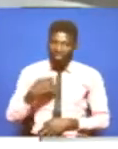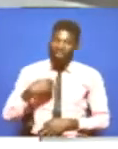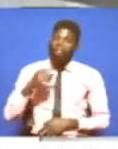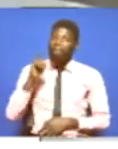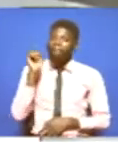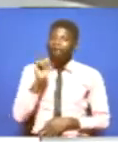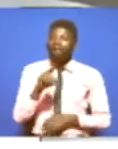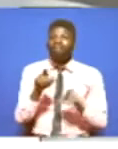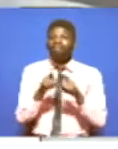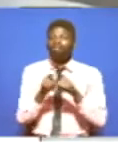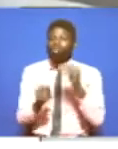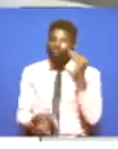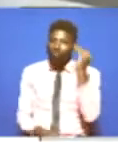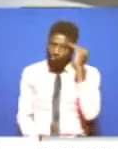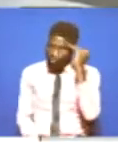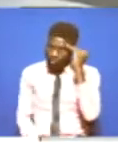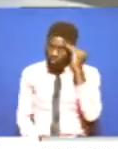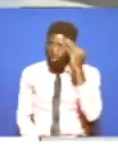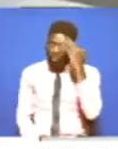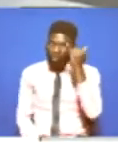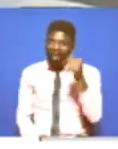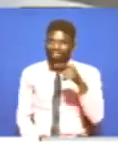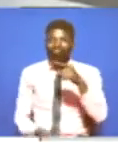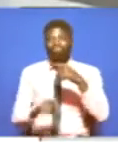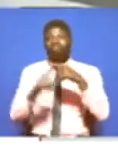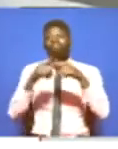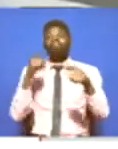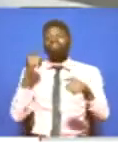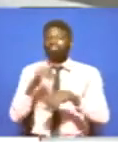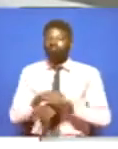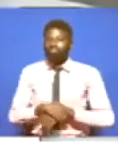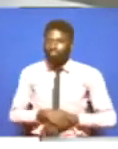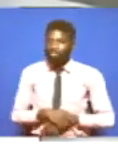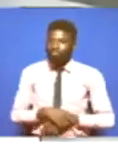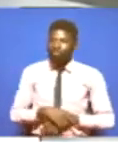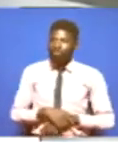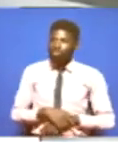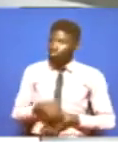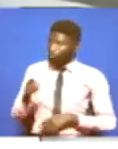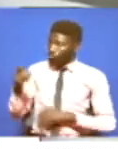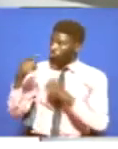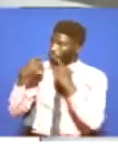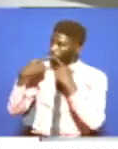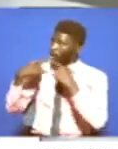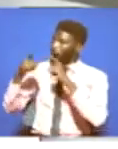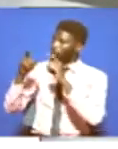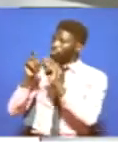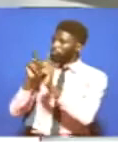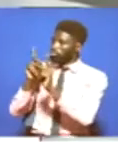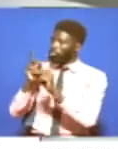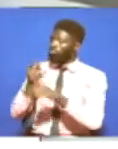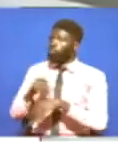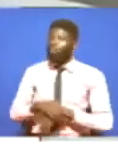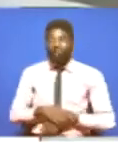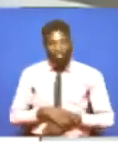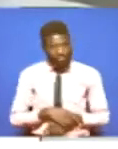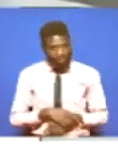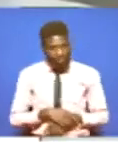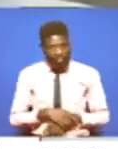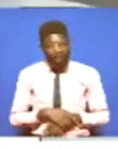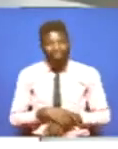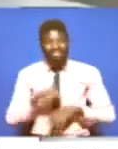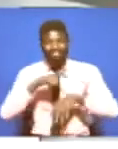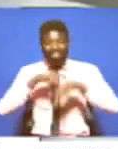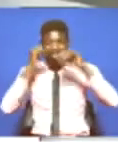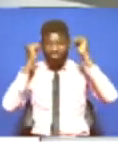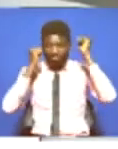know why he was killed. So you spoke out. So at the military level, I was an officer,